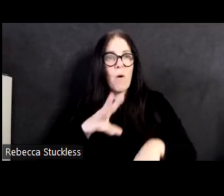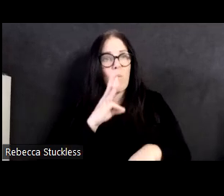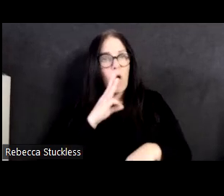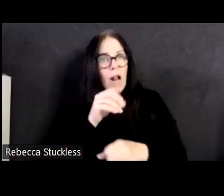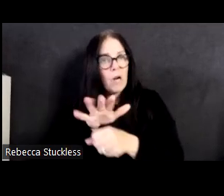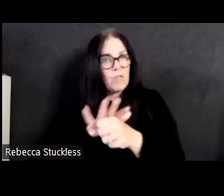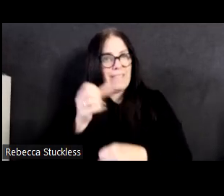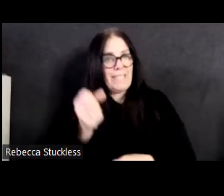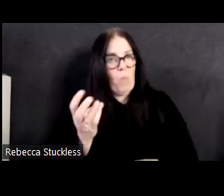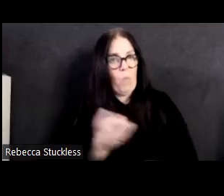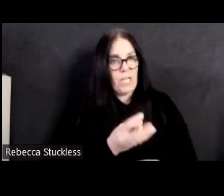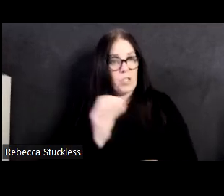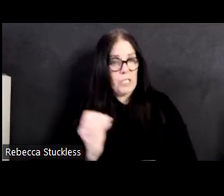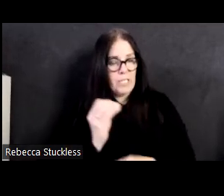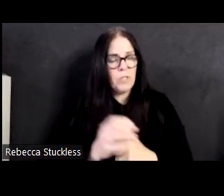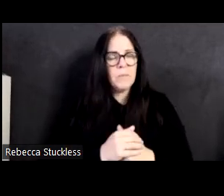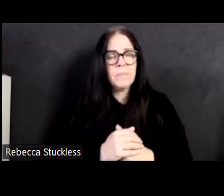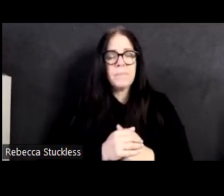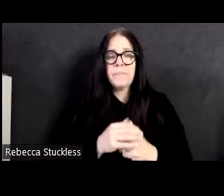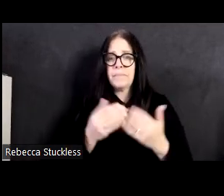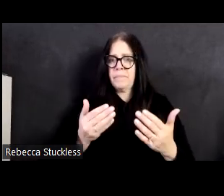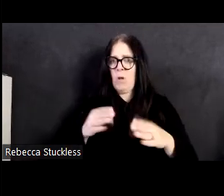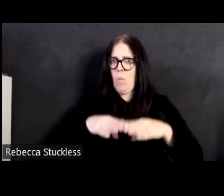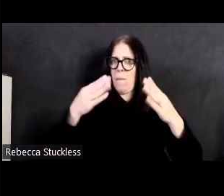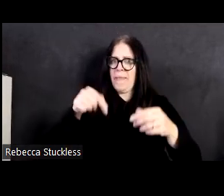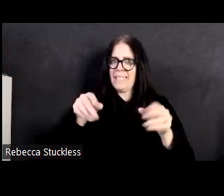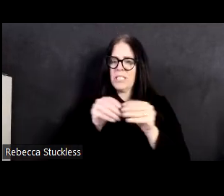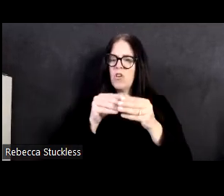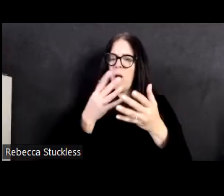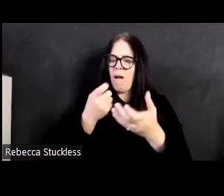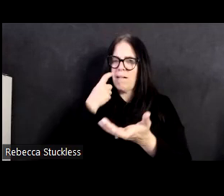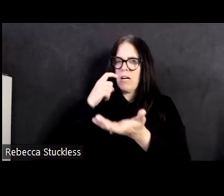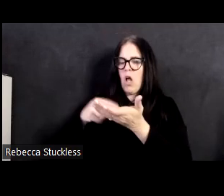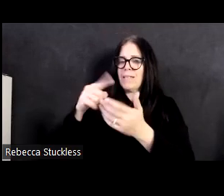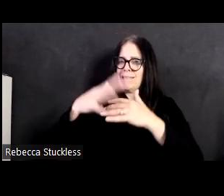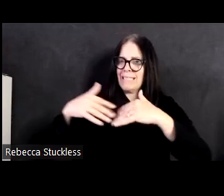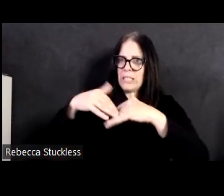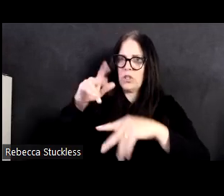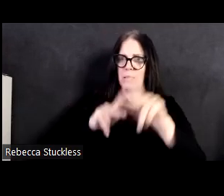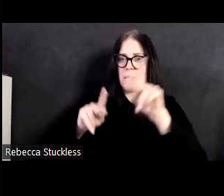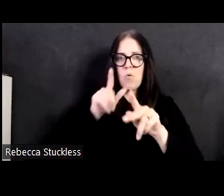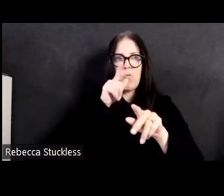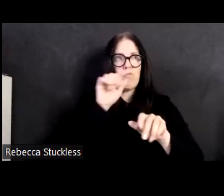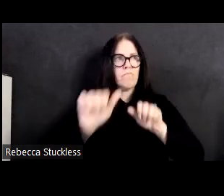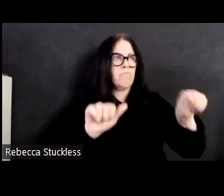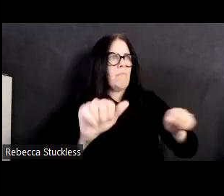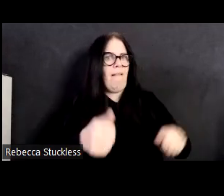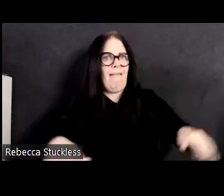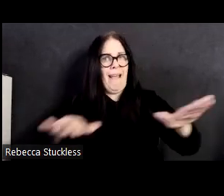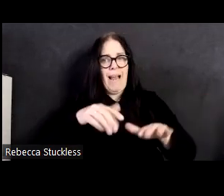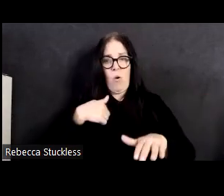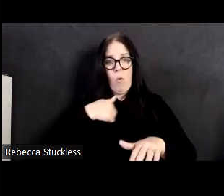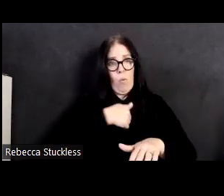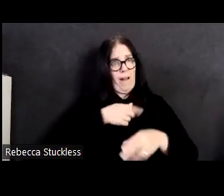virtual session, I would like to acknowledge the Indigenous peoples of all of the lands we each call home. We do this to reaffirm